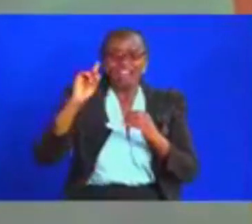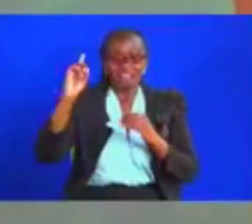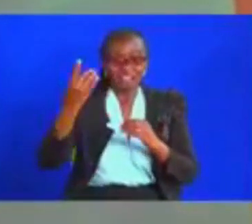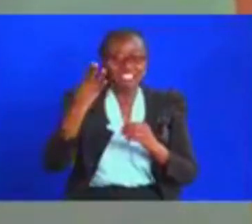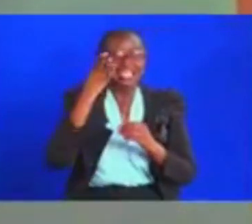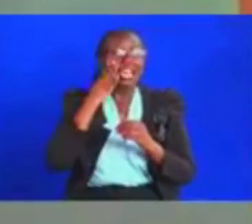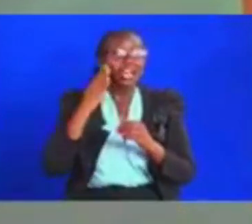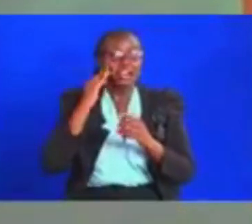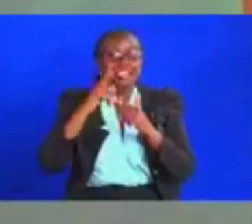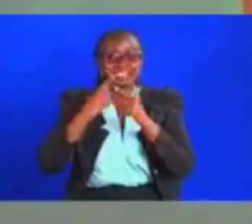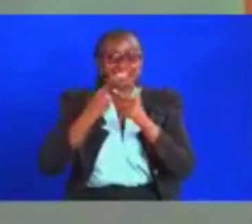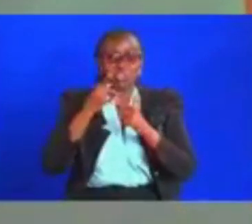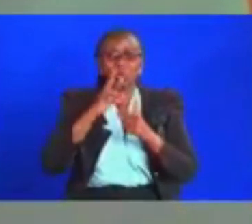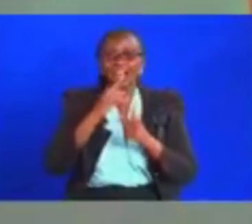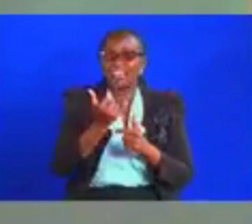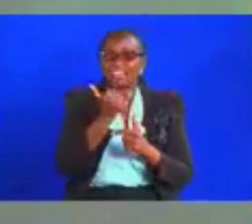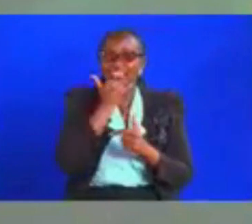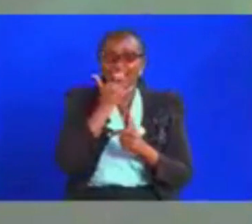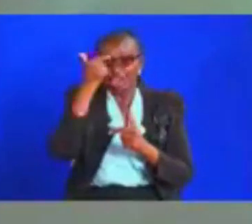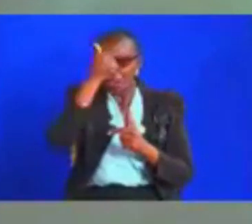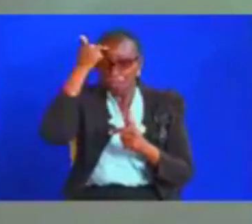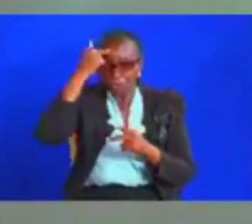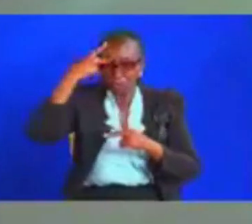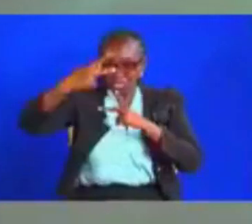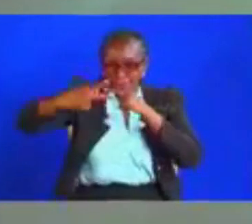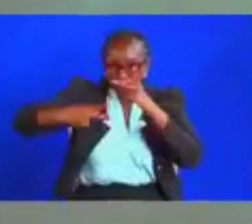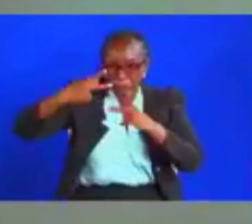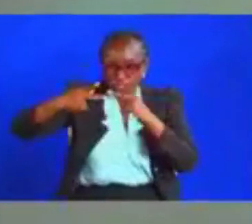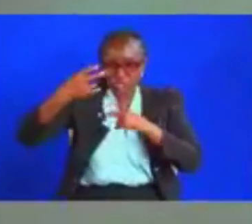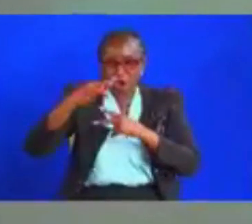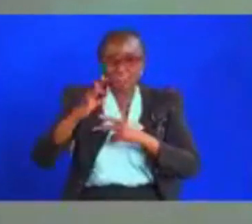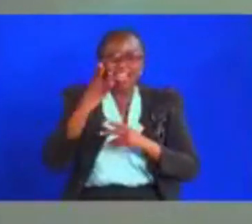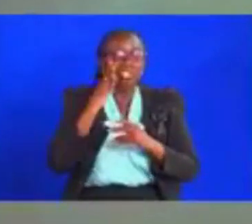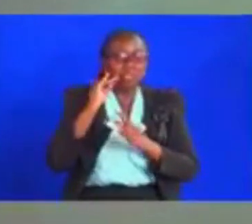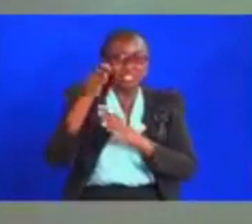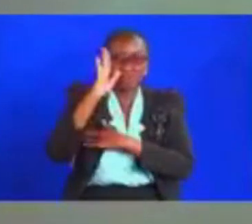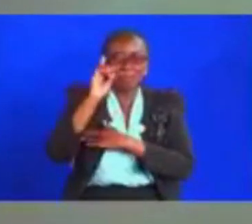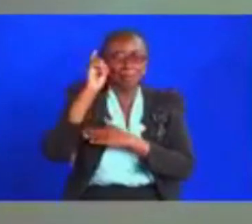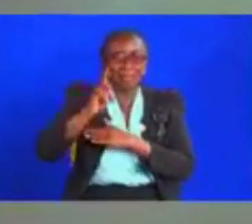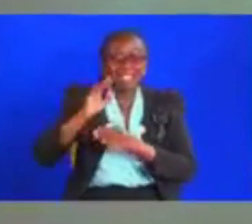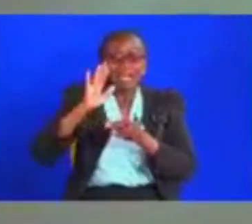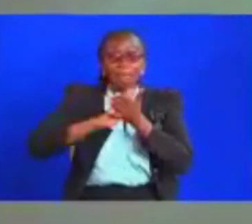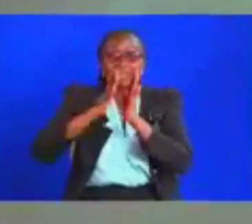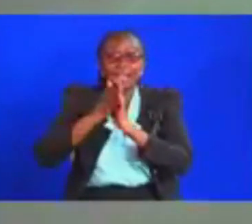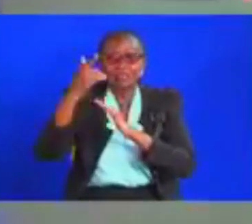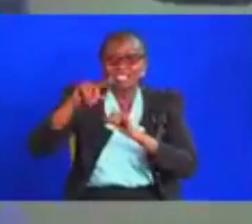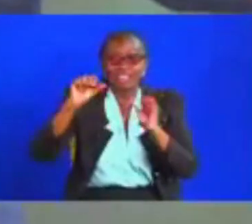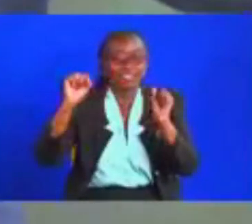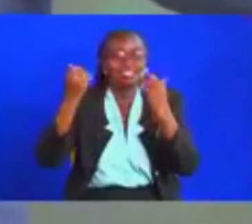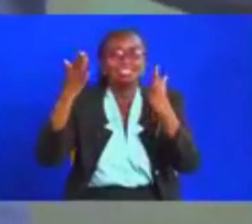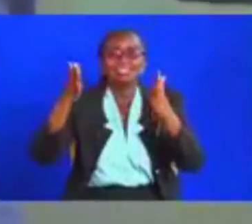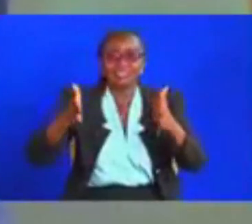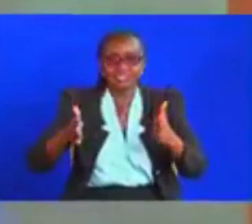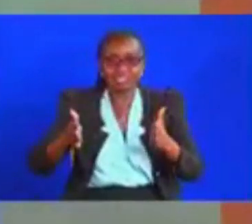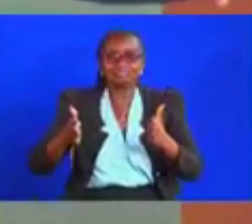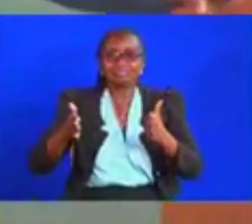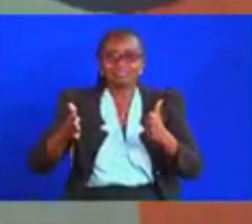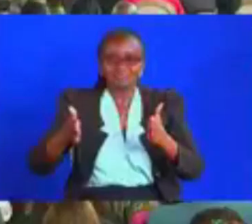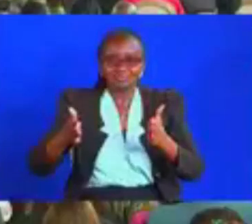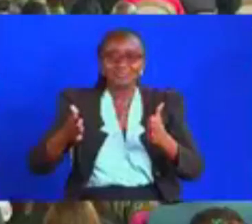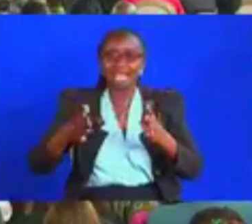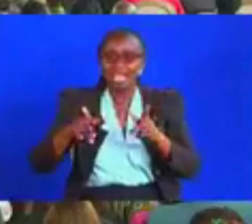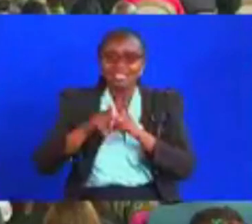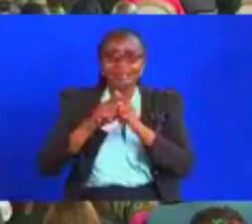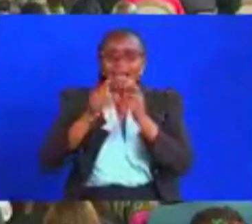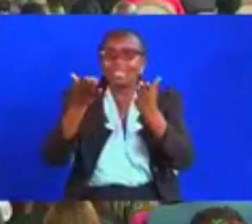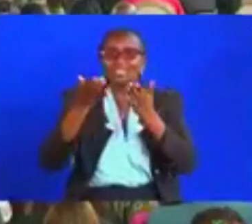you are in error, because the protocol of encountering him must start with him being Savior. Now, I need to